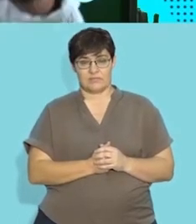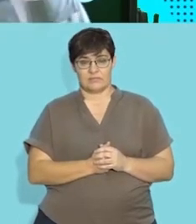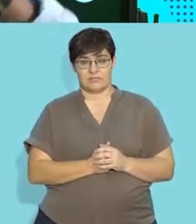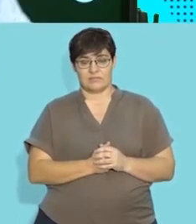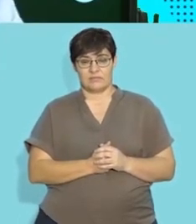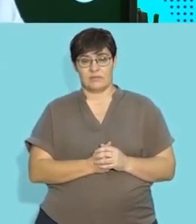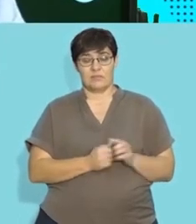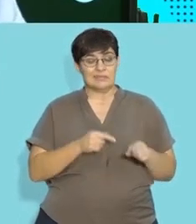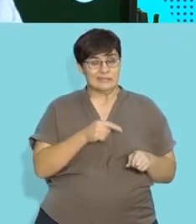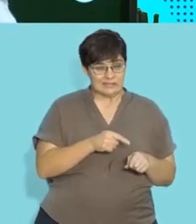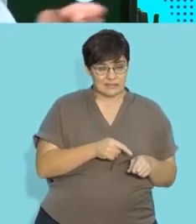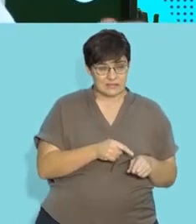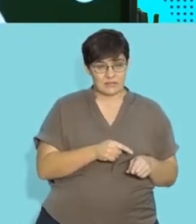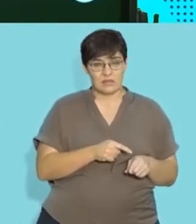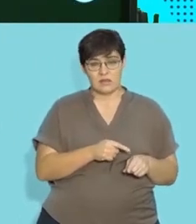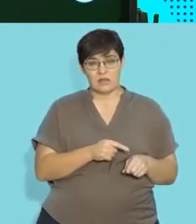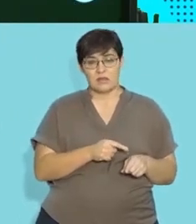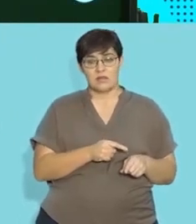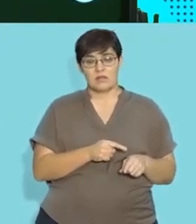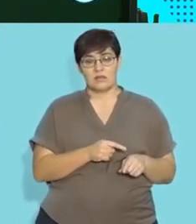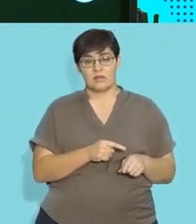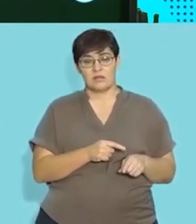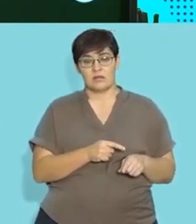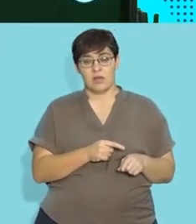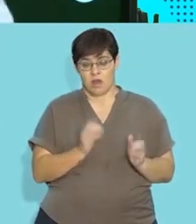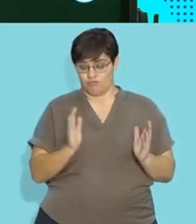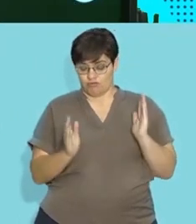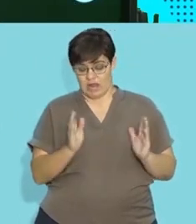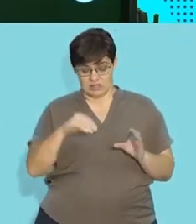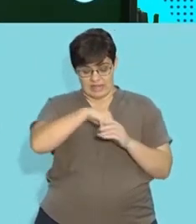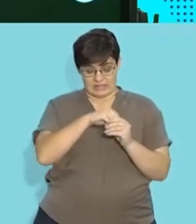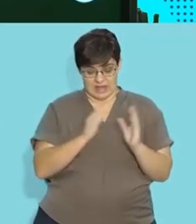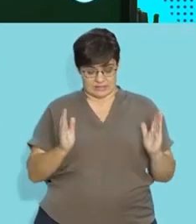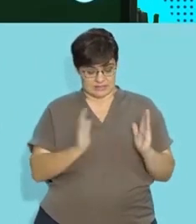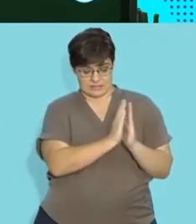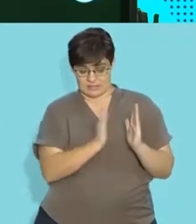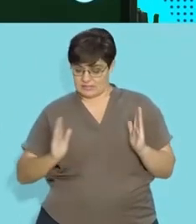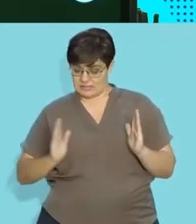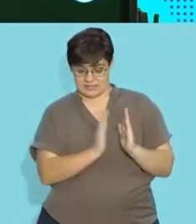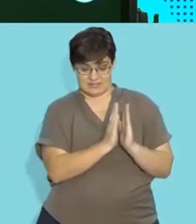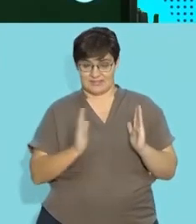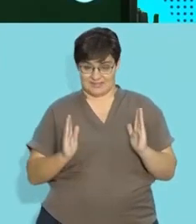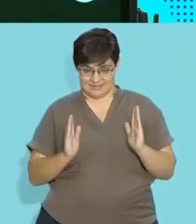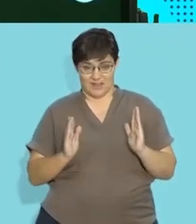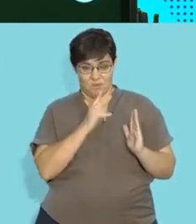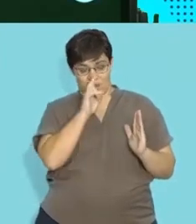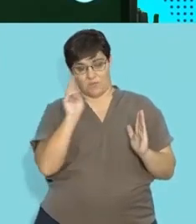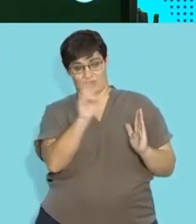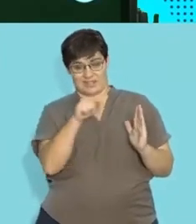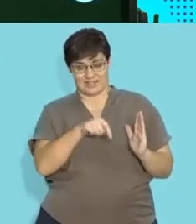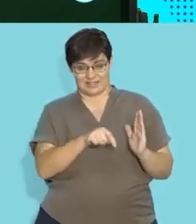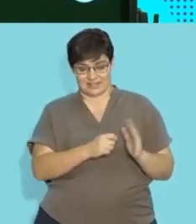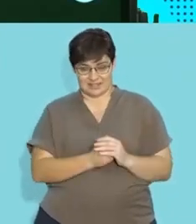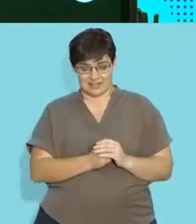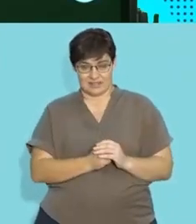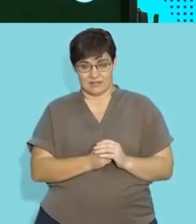when we predict inside the range. And what is nice about the interpolation is that when we